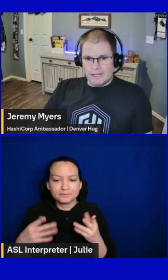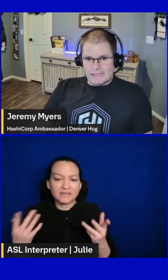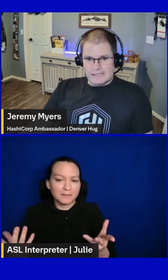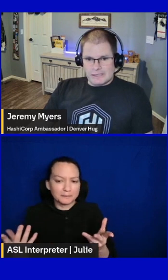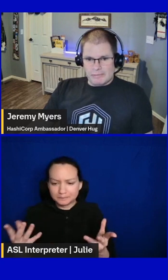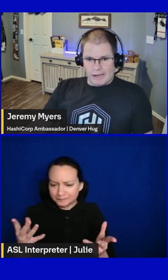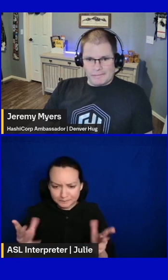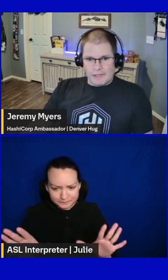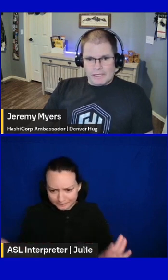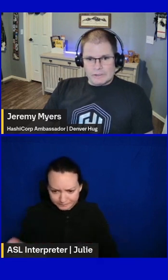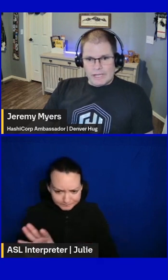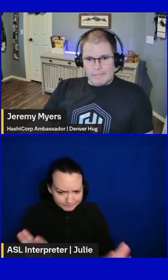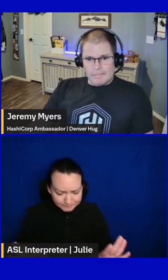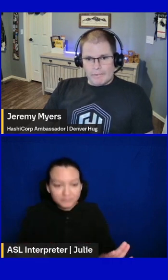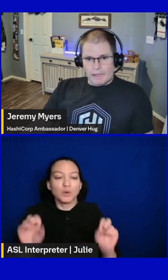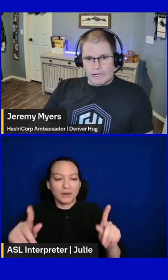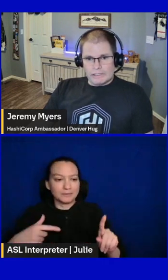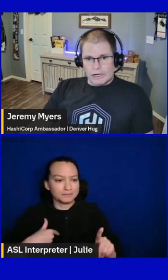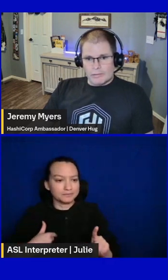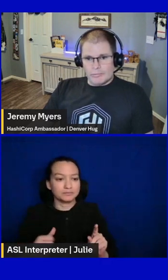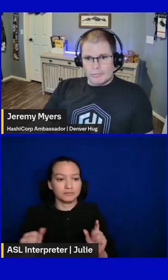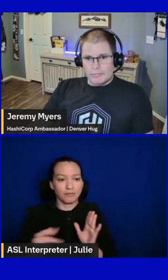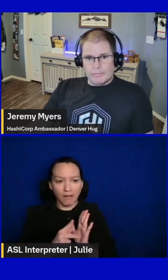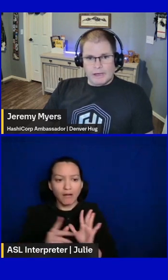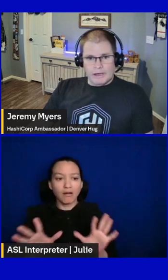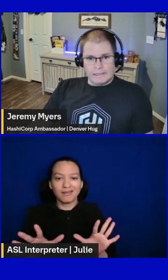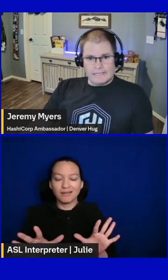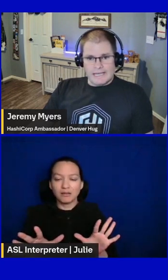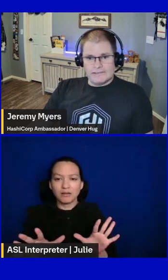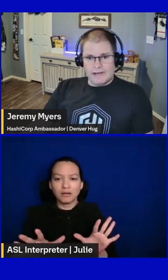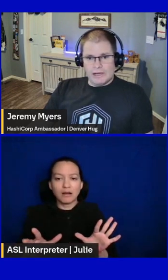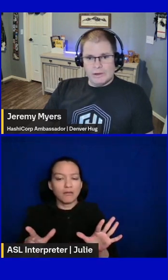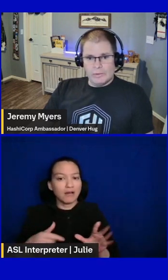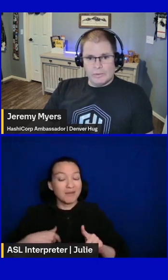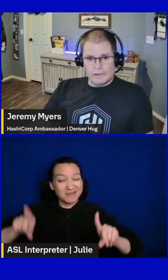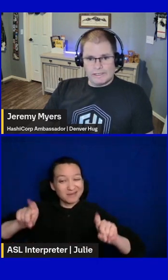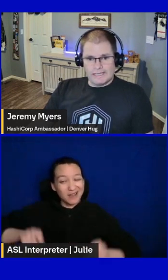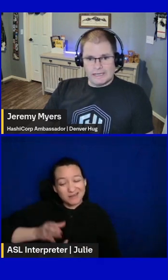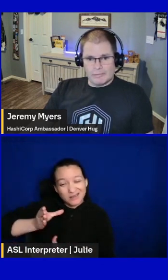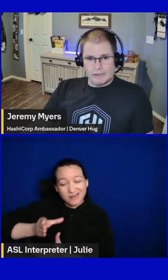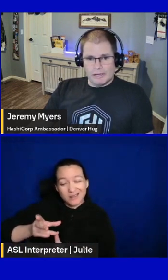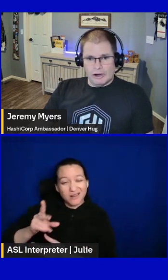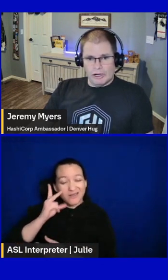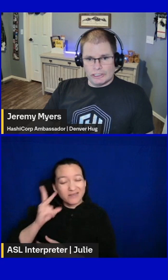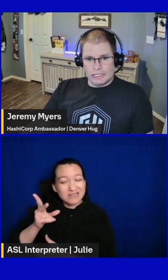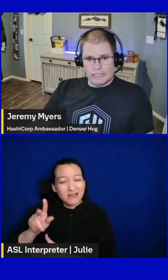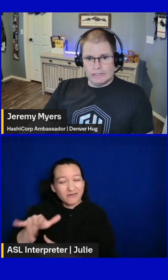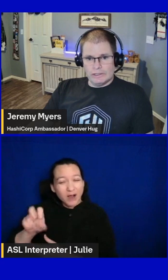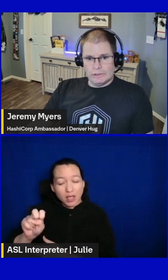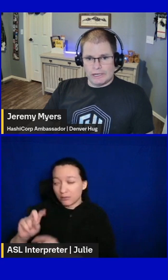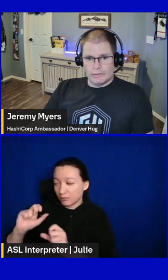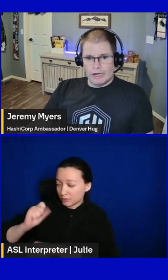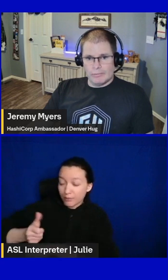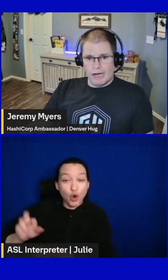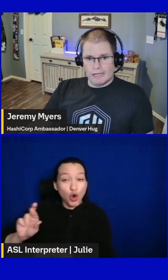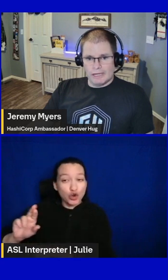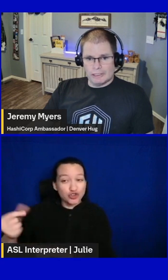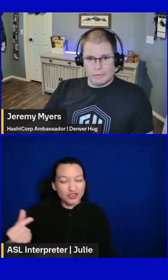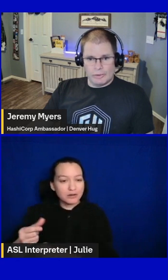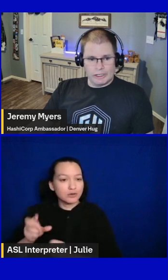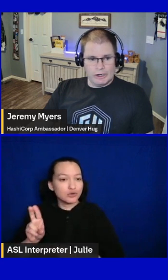Yes, okay, says I'm back. So yep, here's our test file. We set up an RG using a